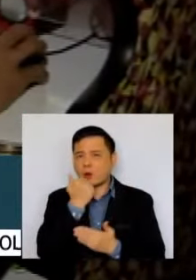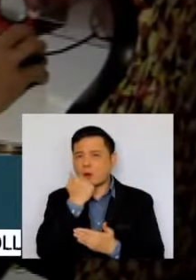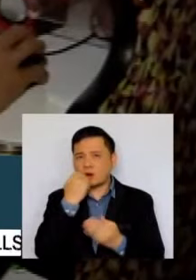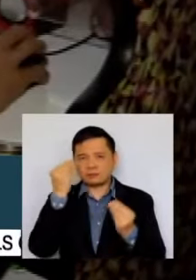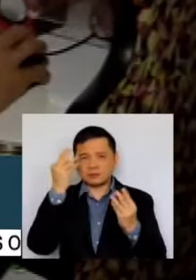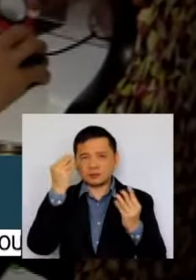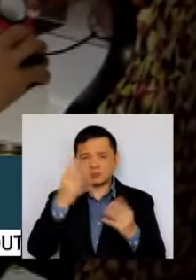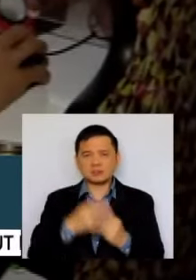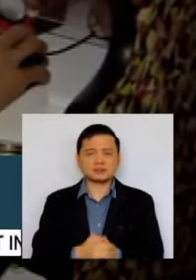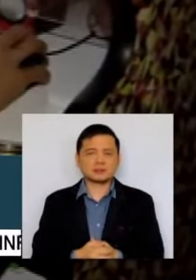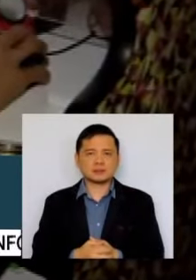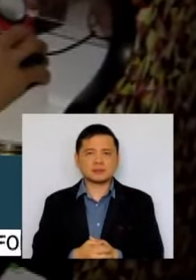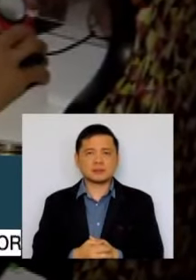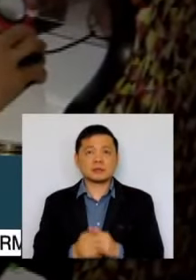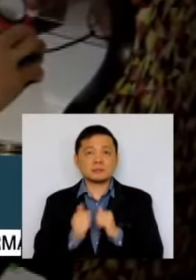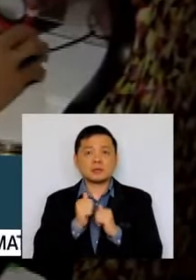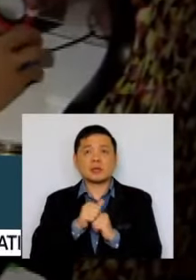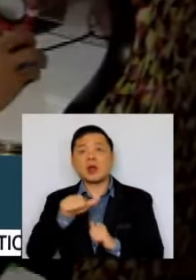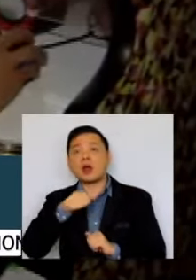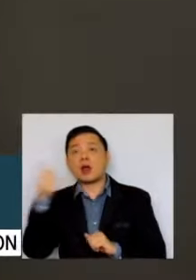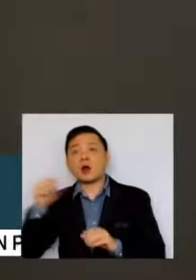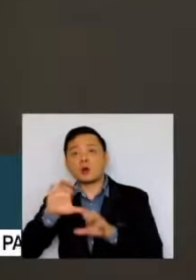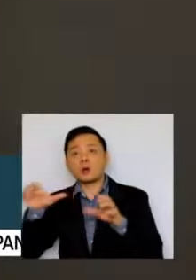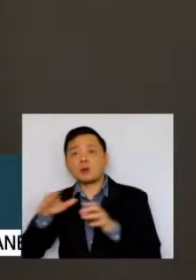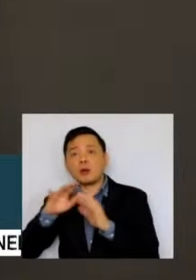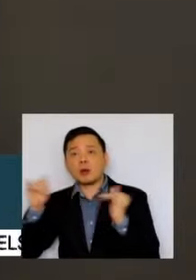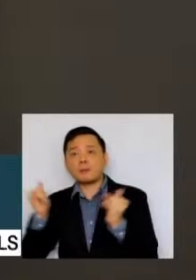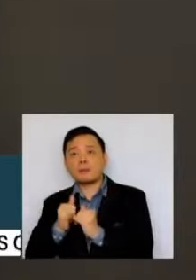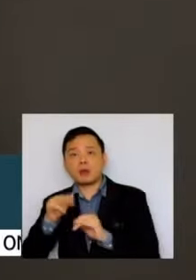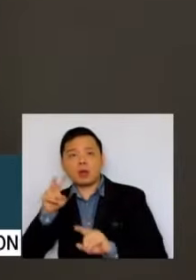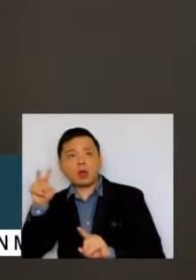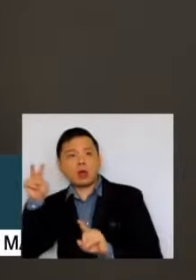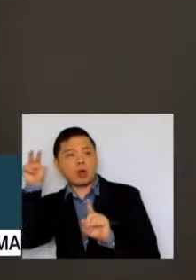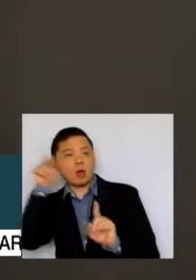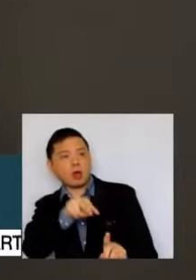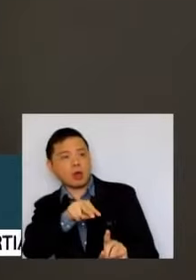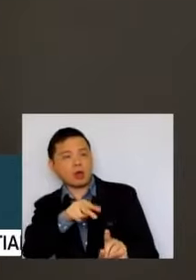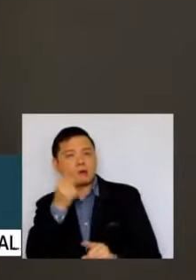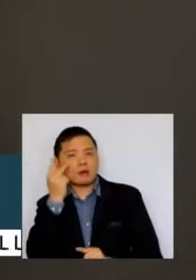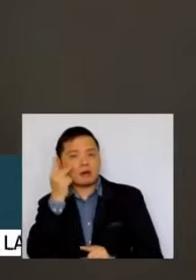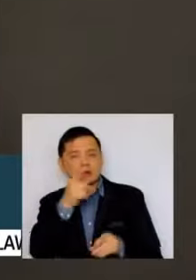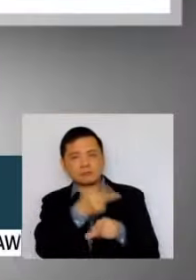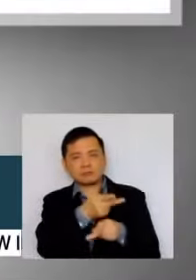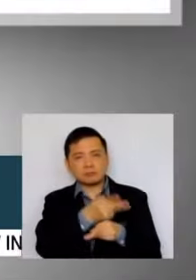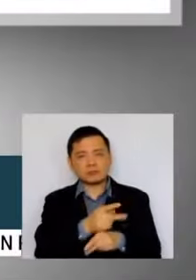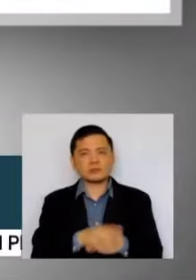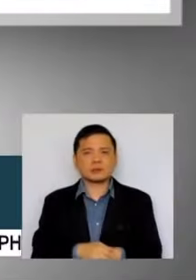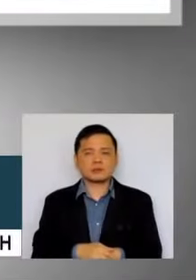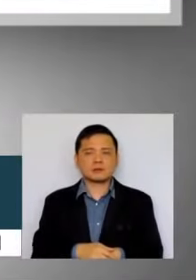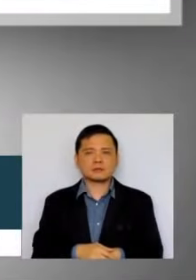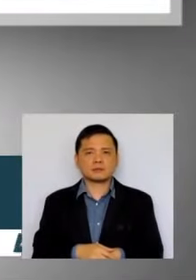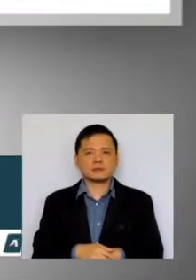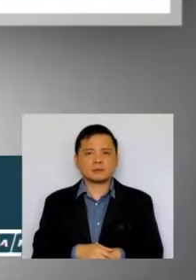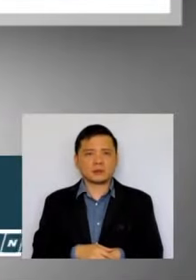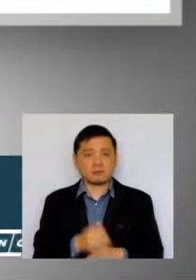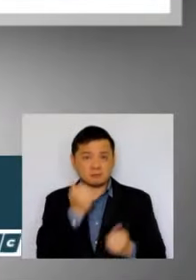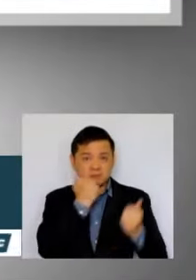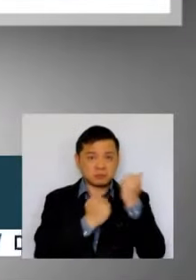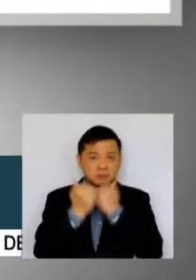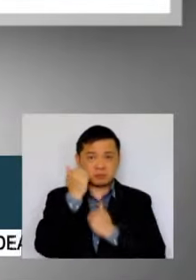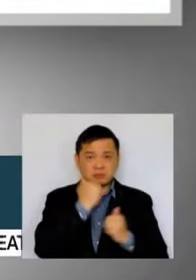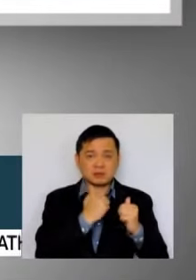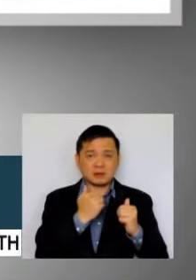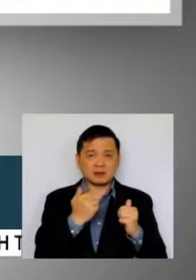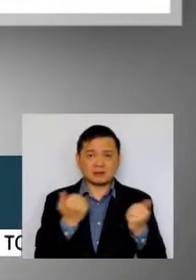from third-party sources alongside videos on a number of topics that are prone to misinformation. These topics include